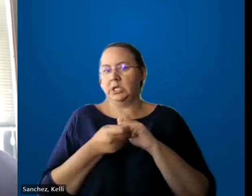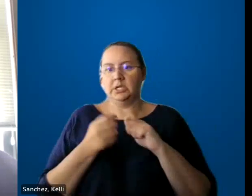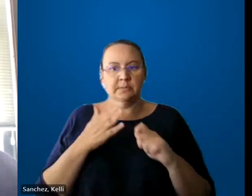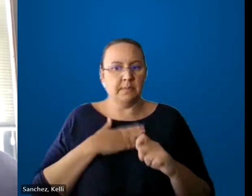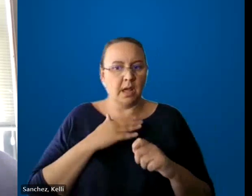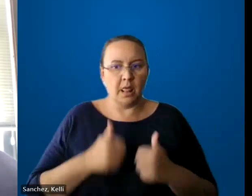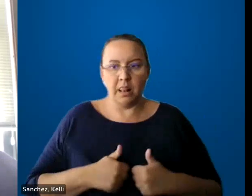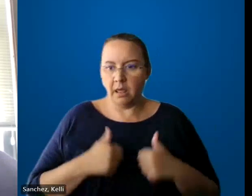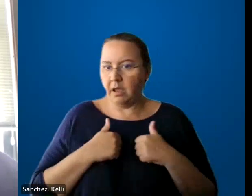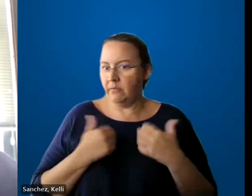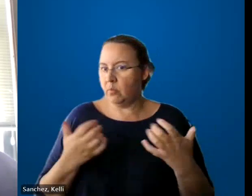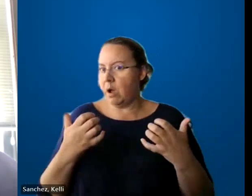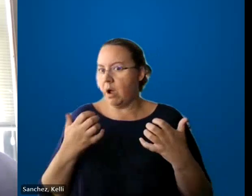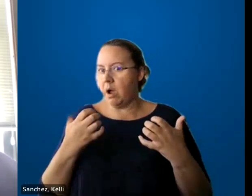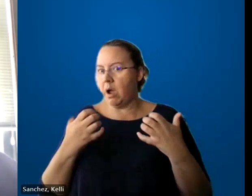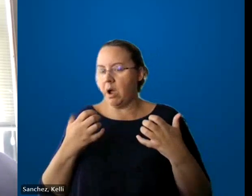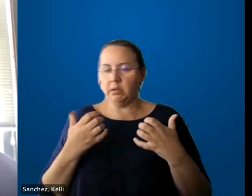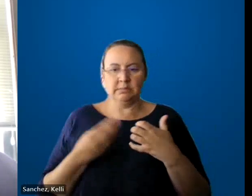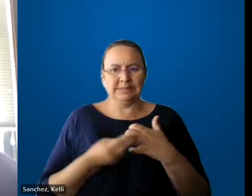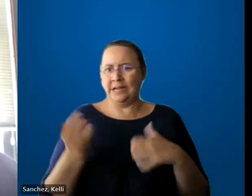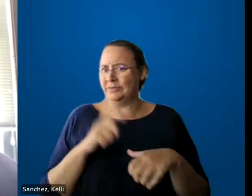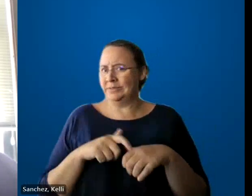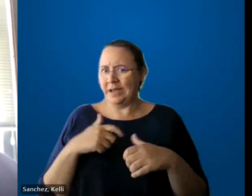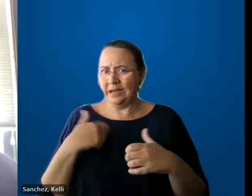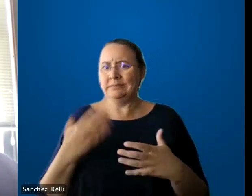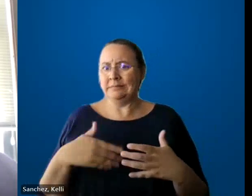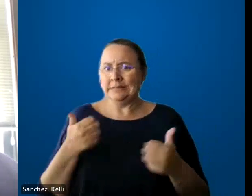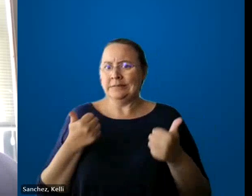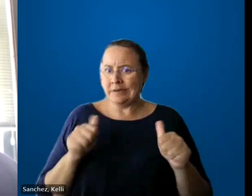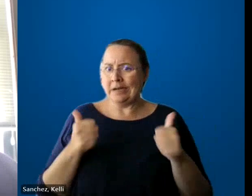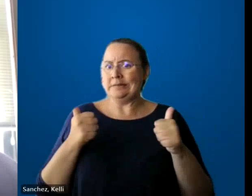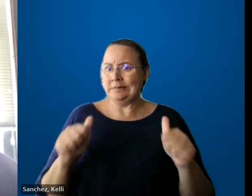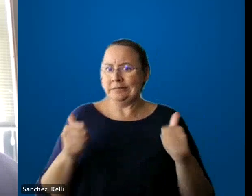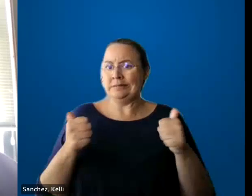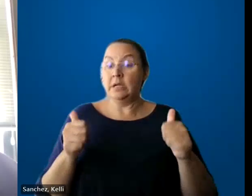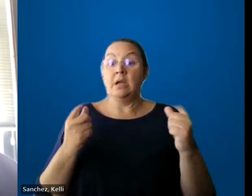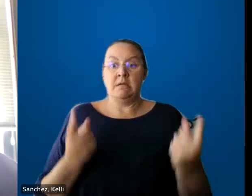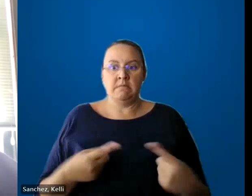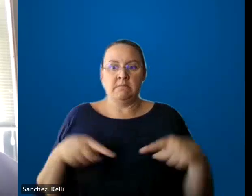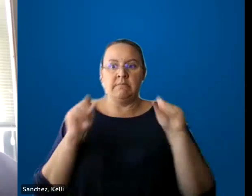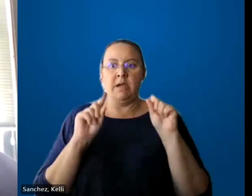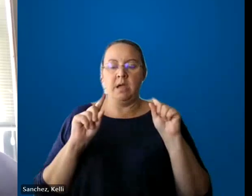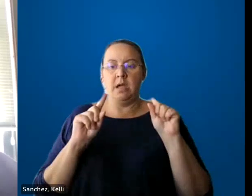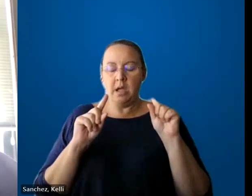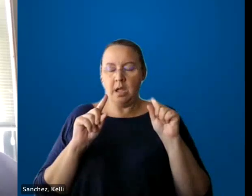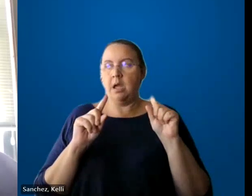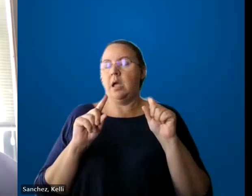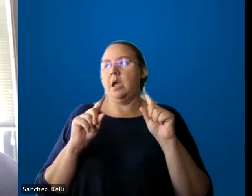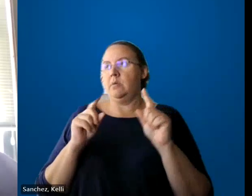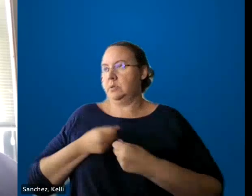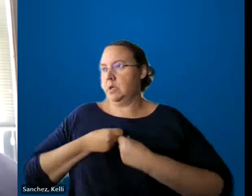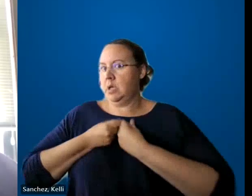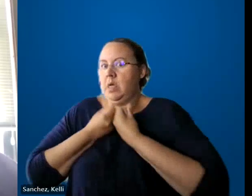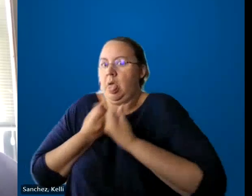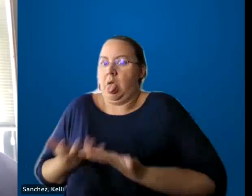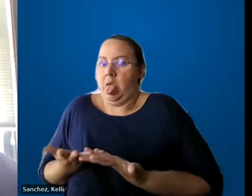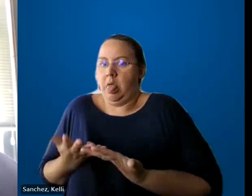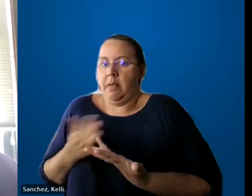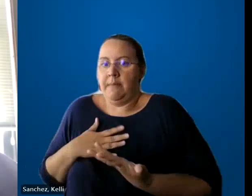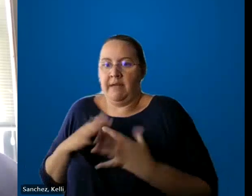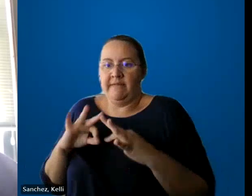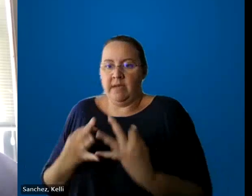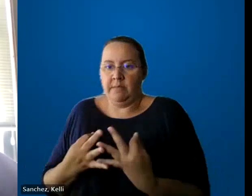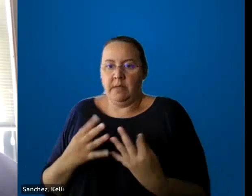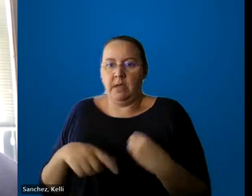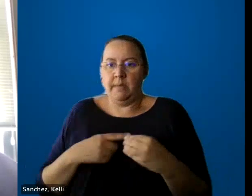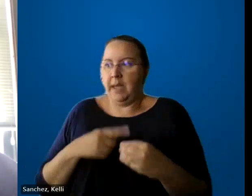my life several times, but it wasn't until I was able to open up to my family and to society about my